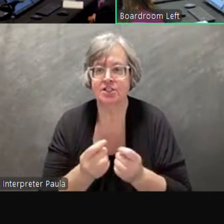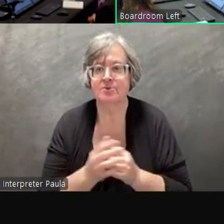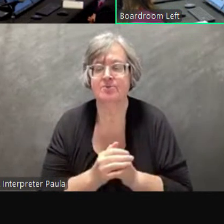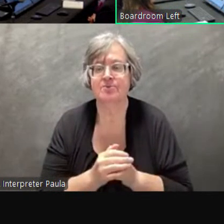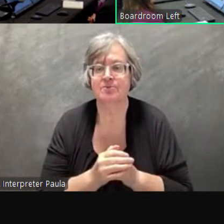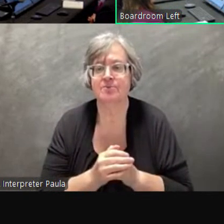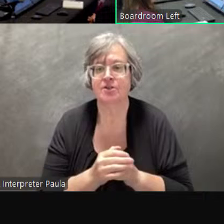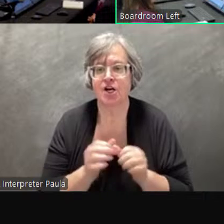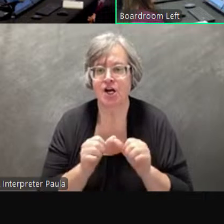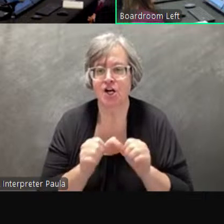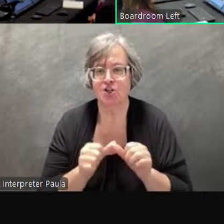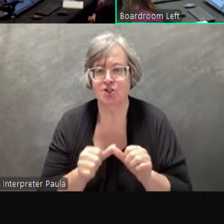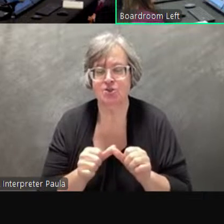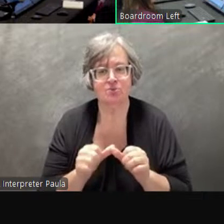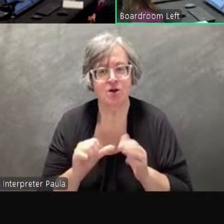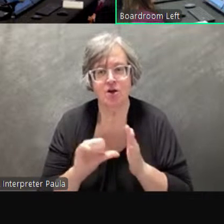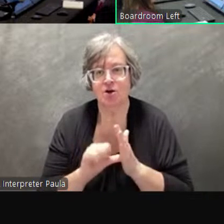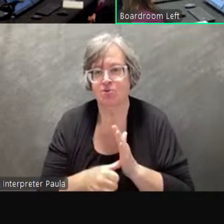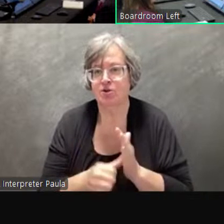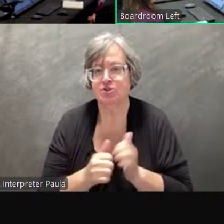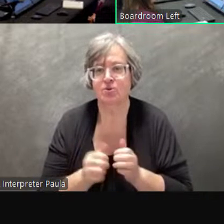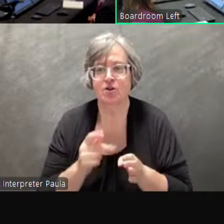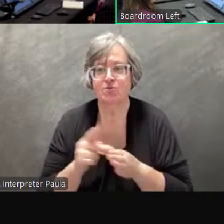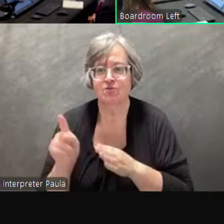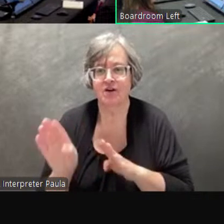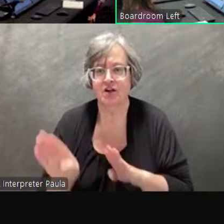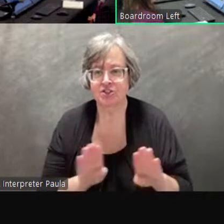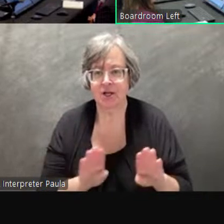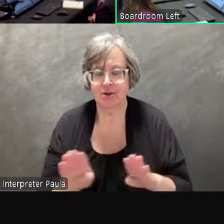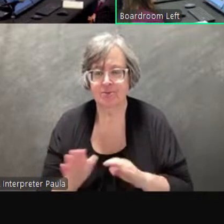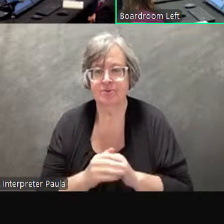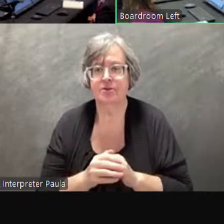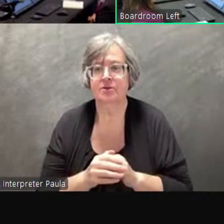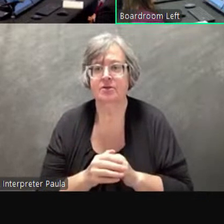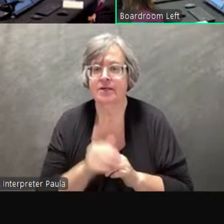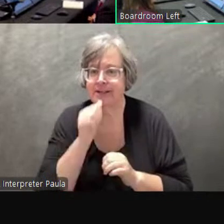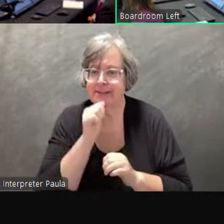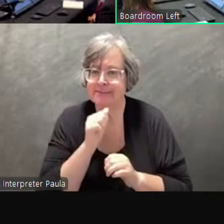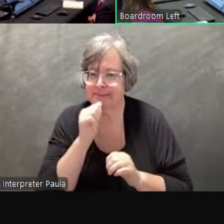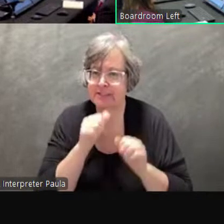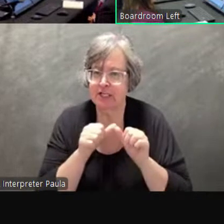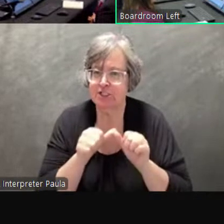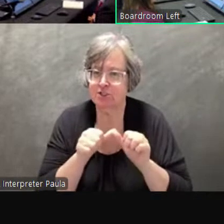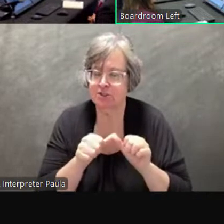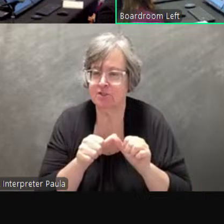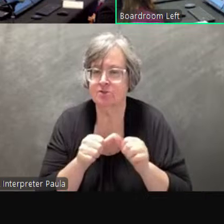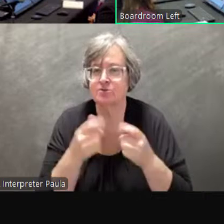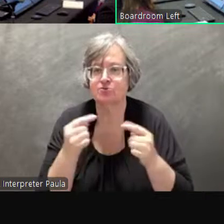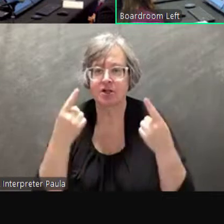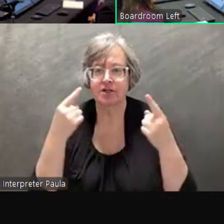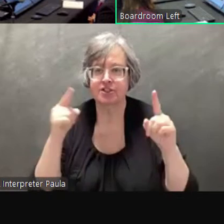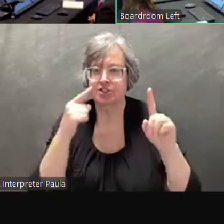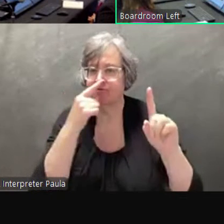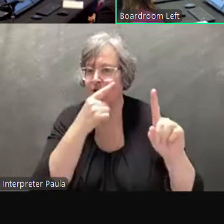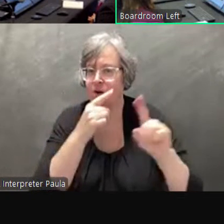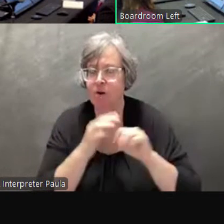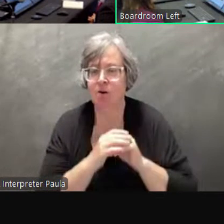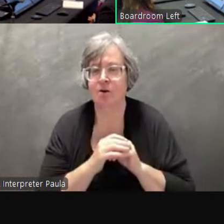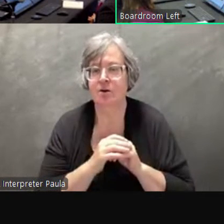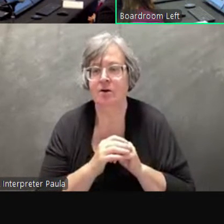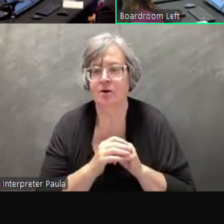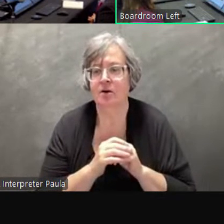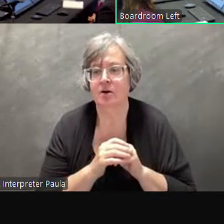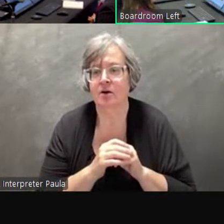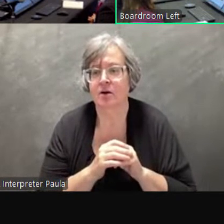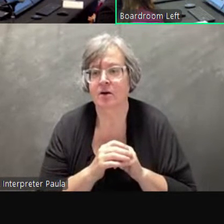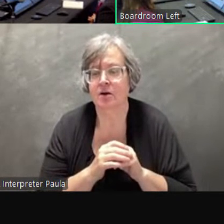I continue to be impressed with your professionalism and tenacity, working towards its goal. But it was